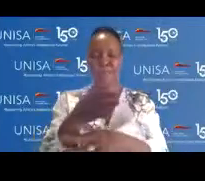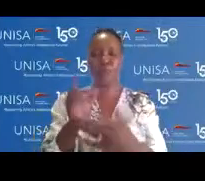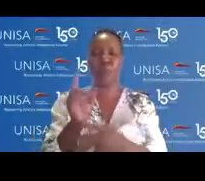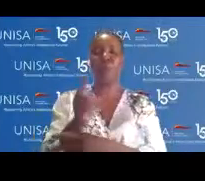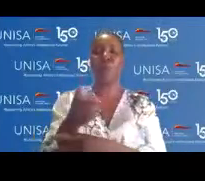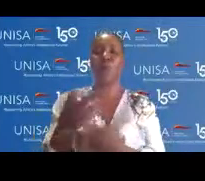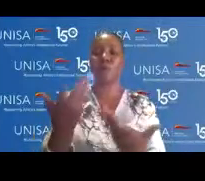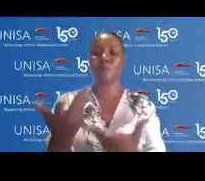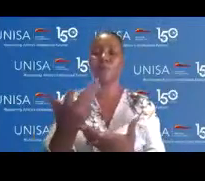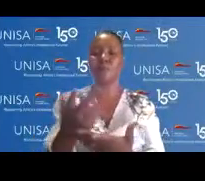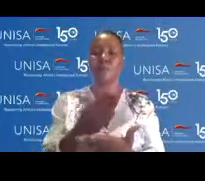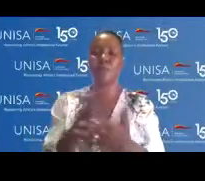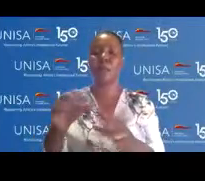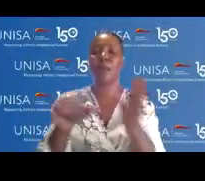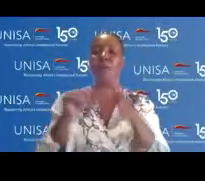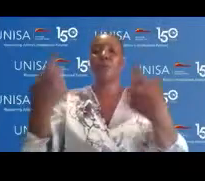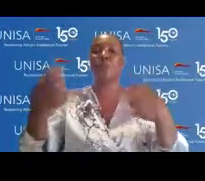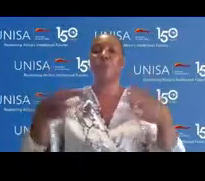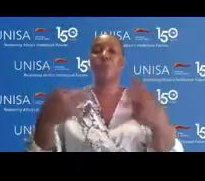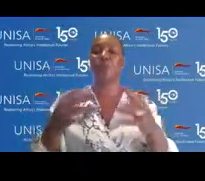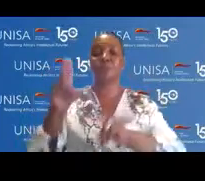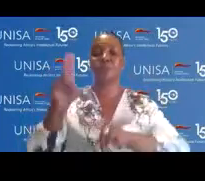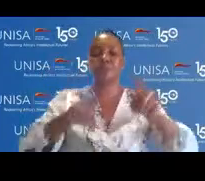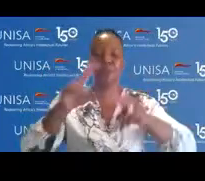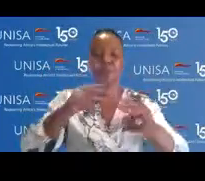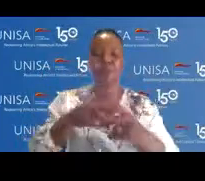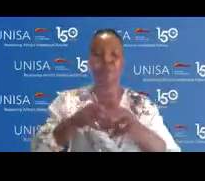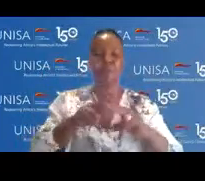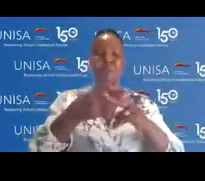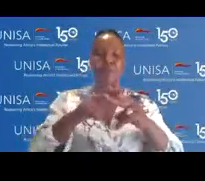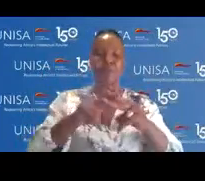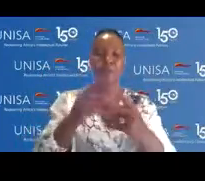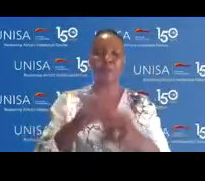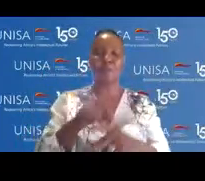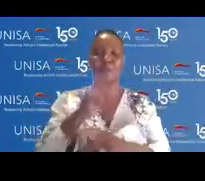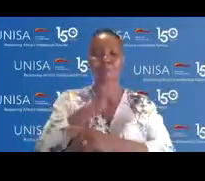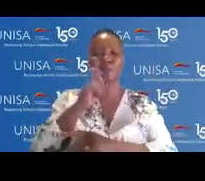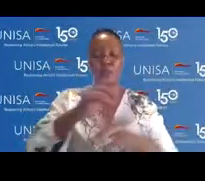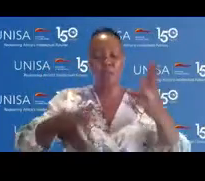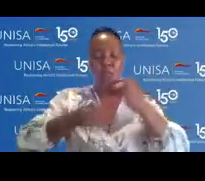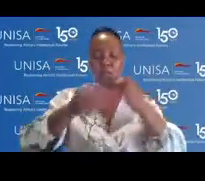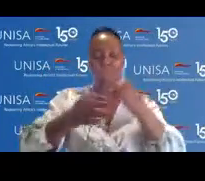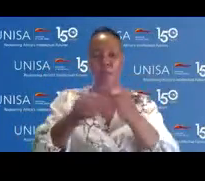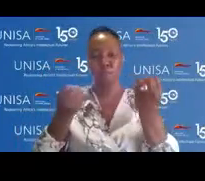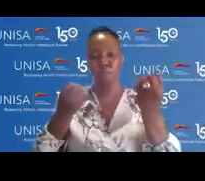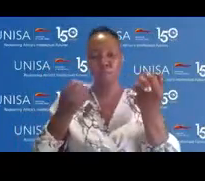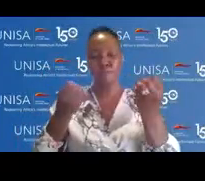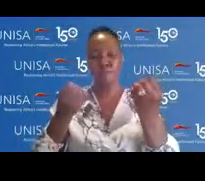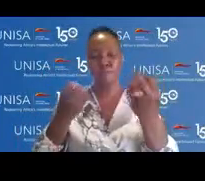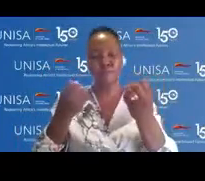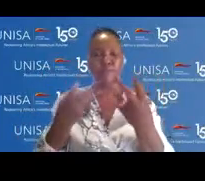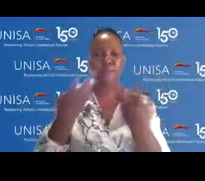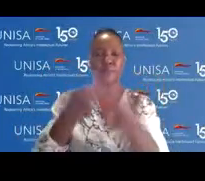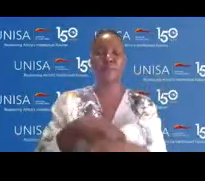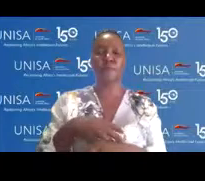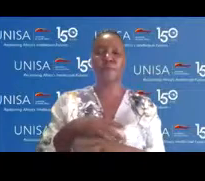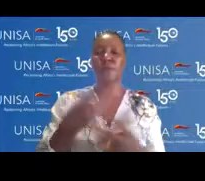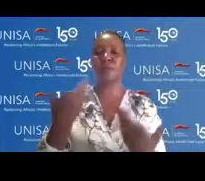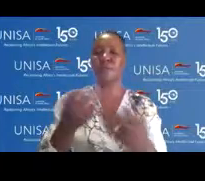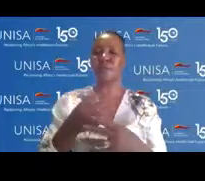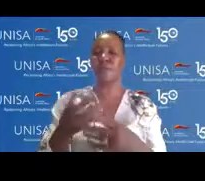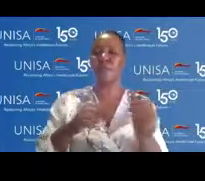most important, what proctoring tool will you use, some additional information on podcasts that will assist you with your assessment